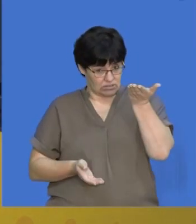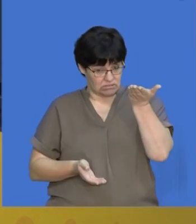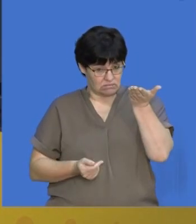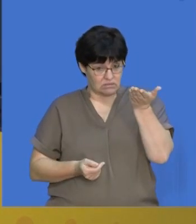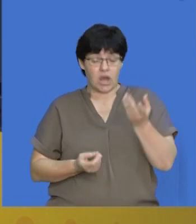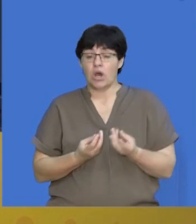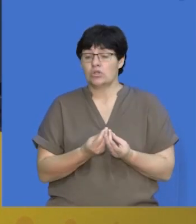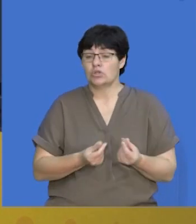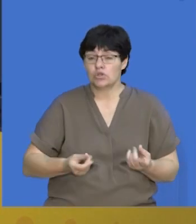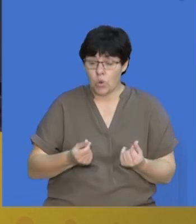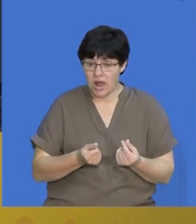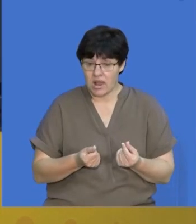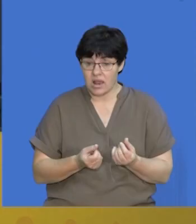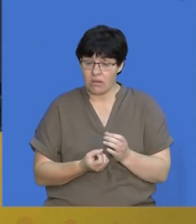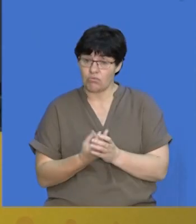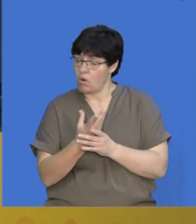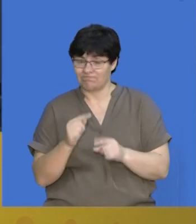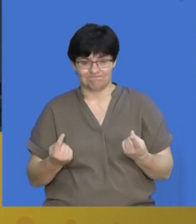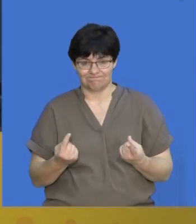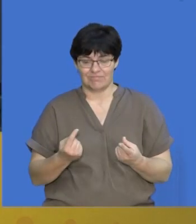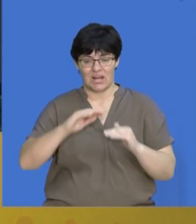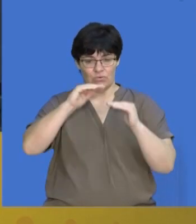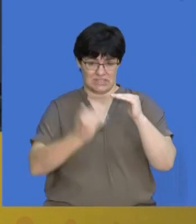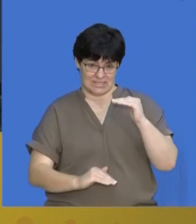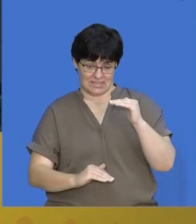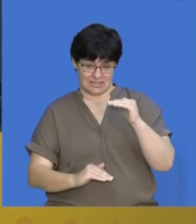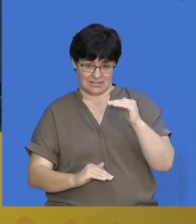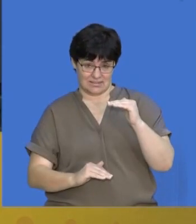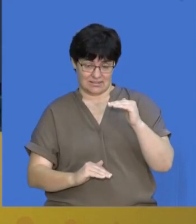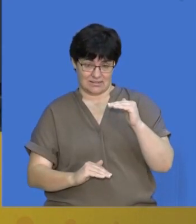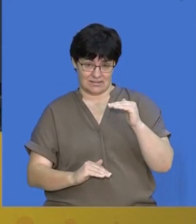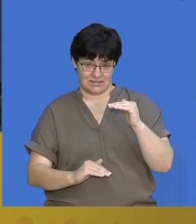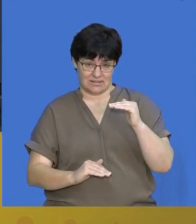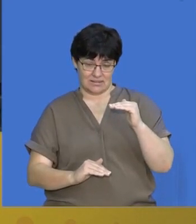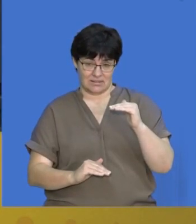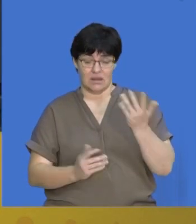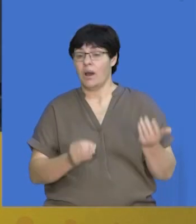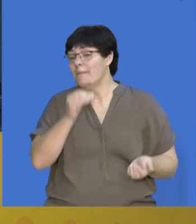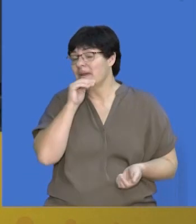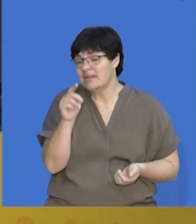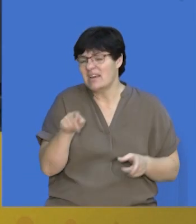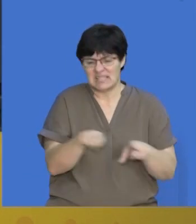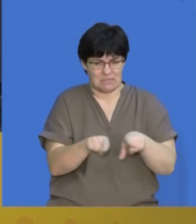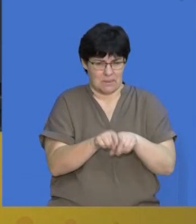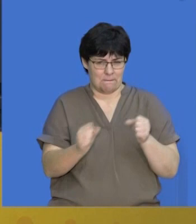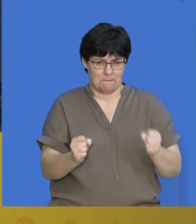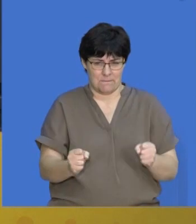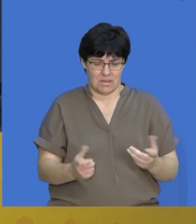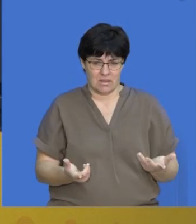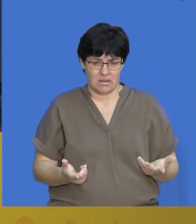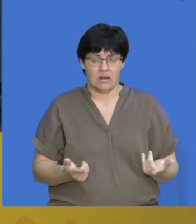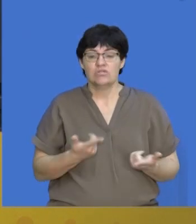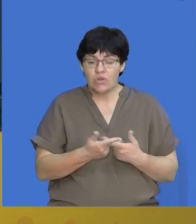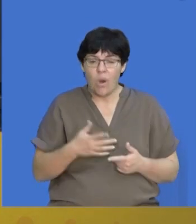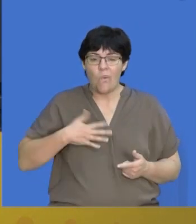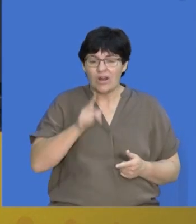reducing soil fertility. You can use the word decreasing. Decreasing soil fertility means the same thing. And that's what I'm trying to